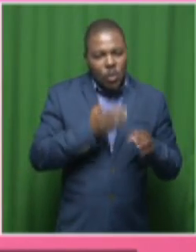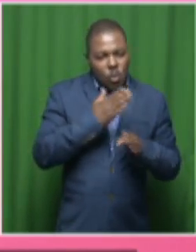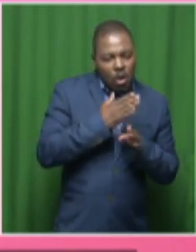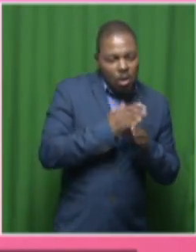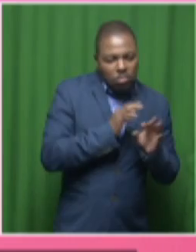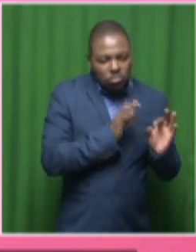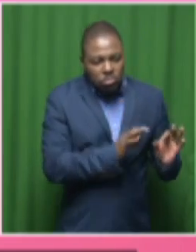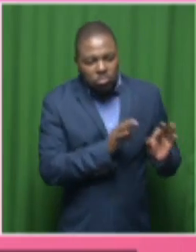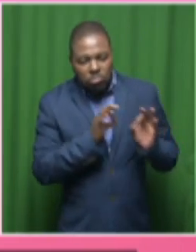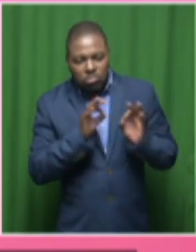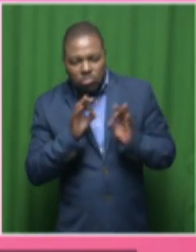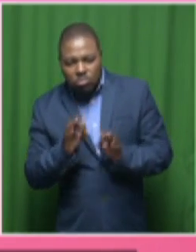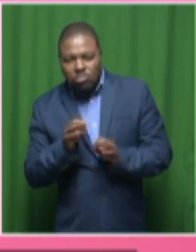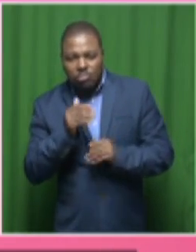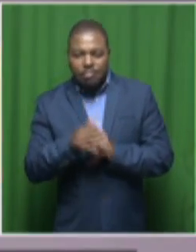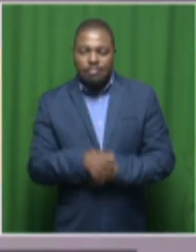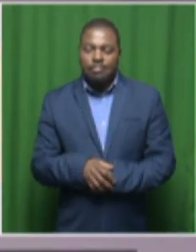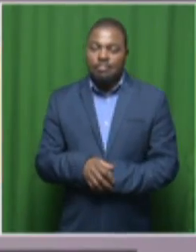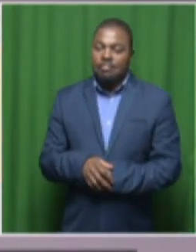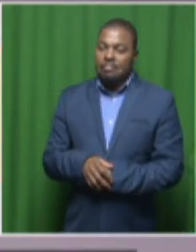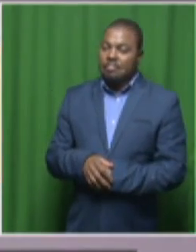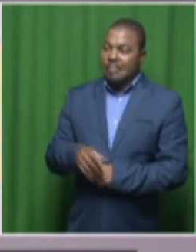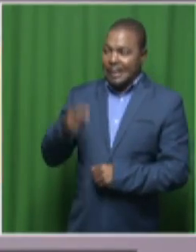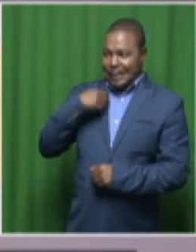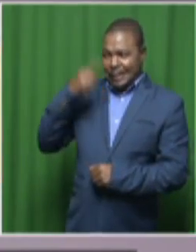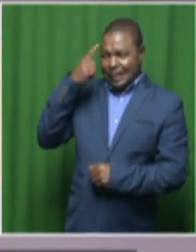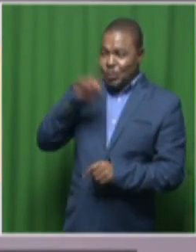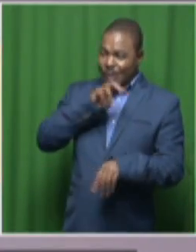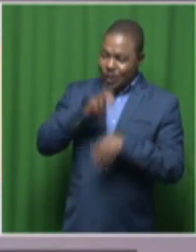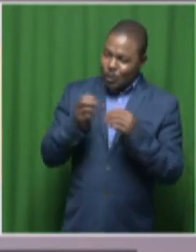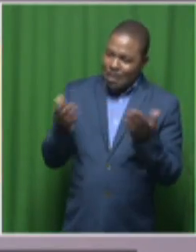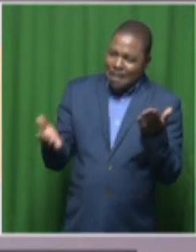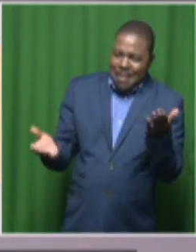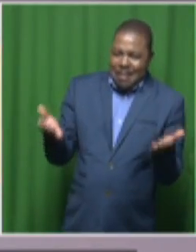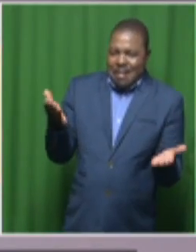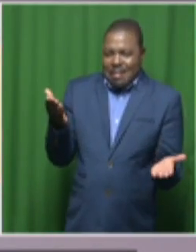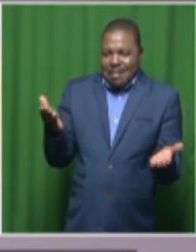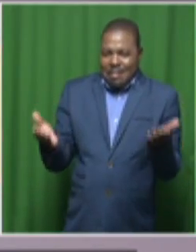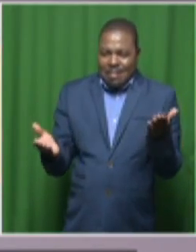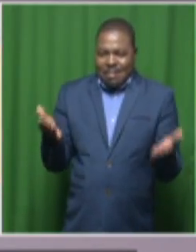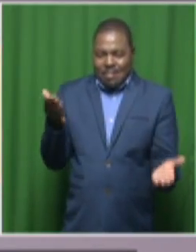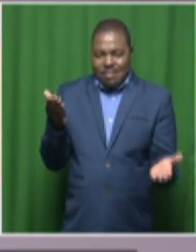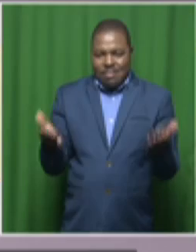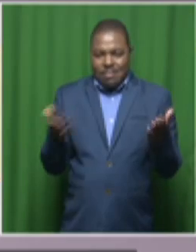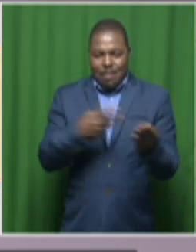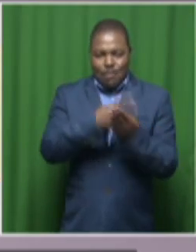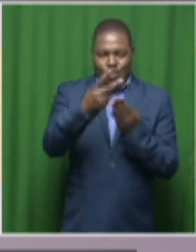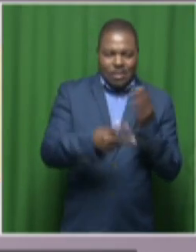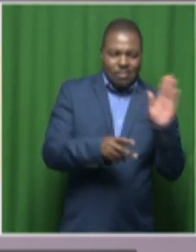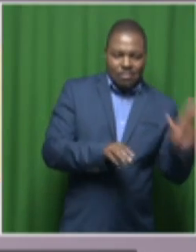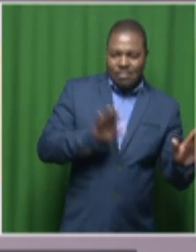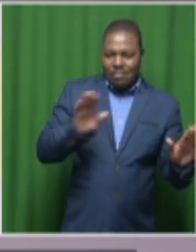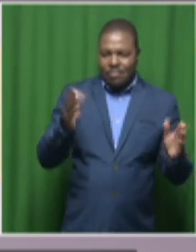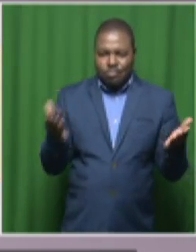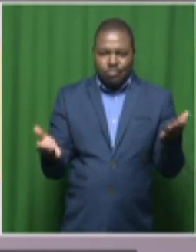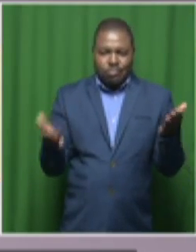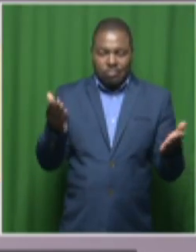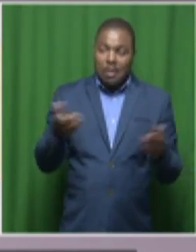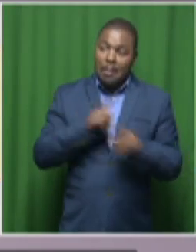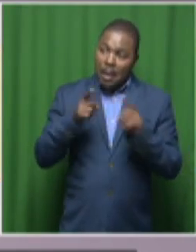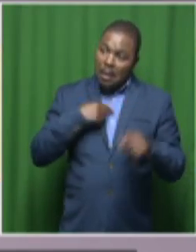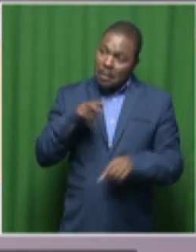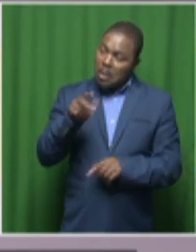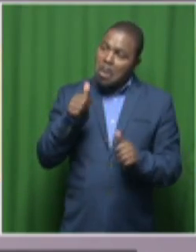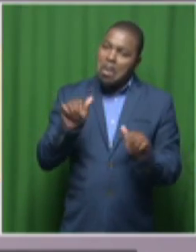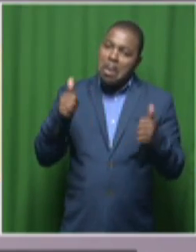properly. Yeah, I guess the trick is just to strike a balance between all those projects, eh? Yeah. And you did that very well.